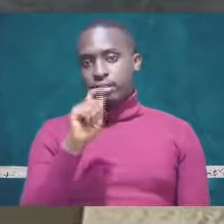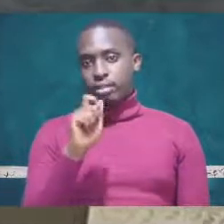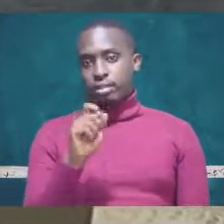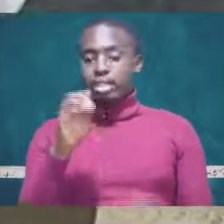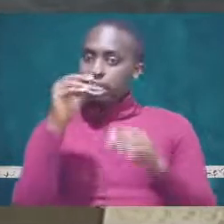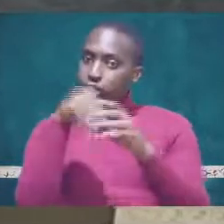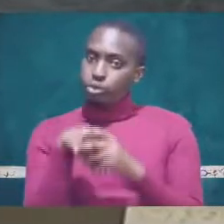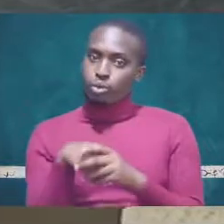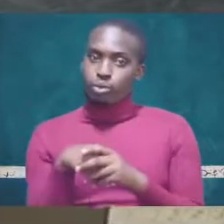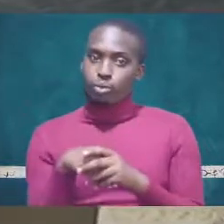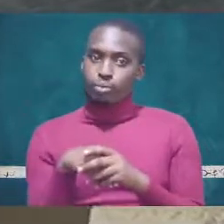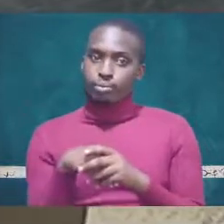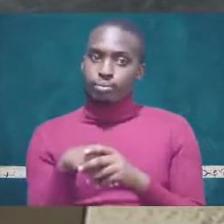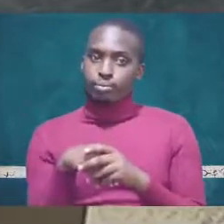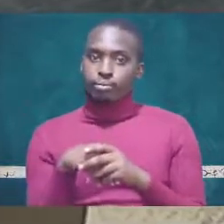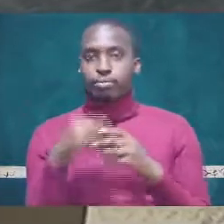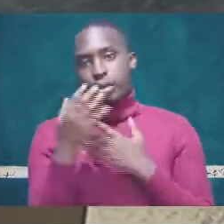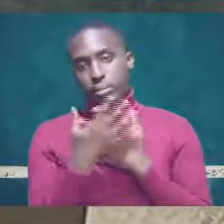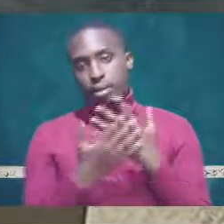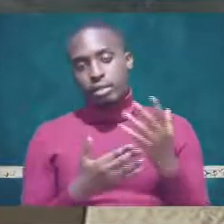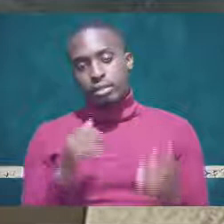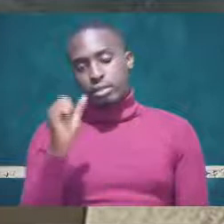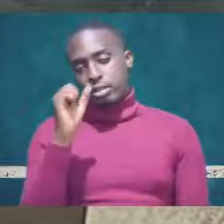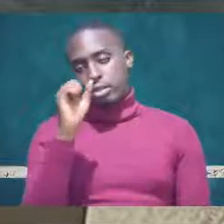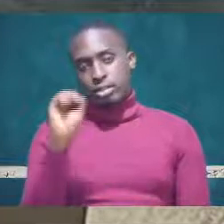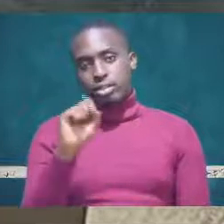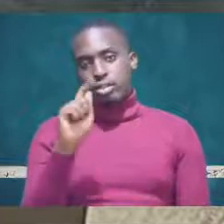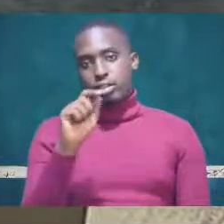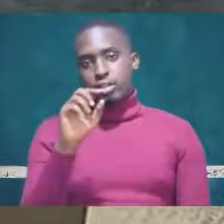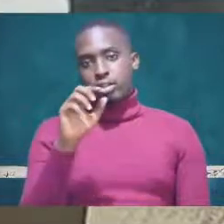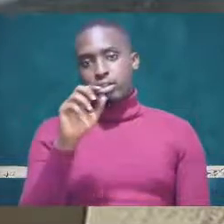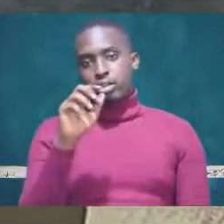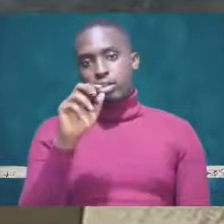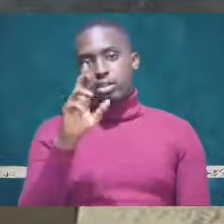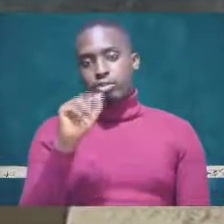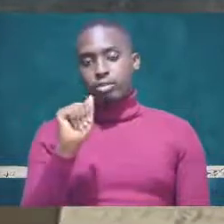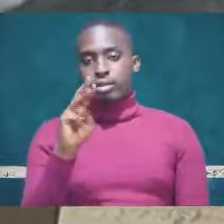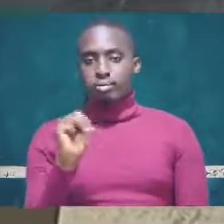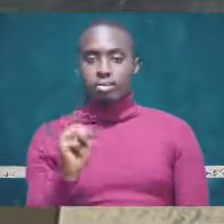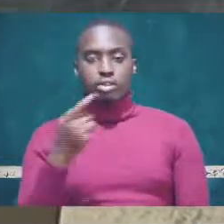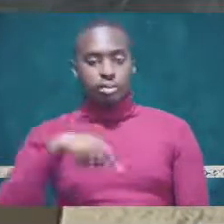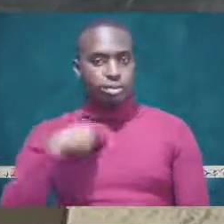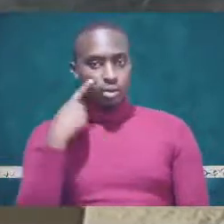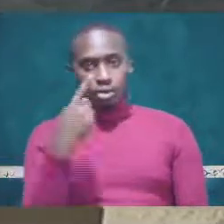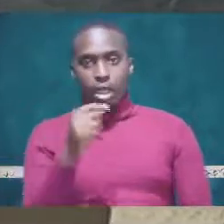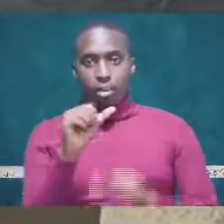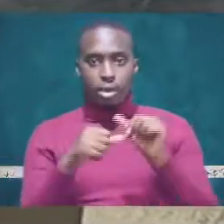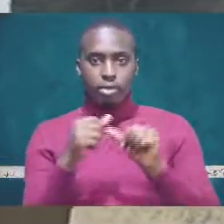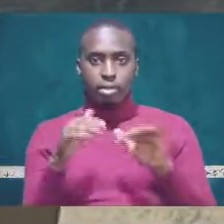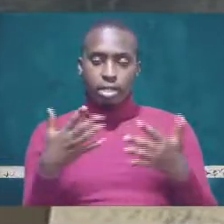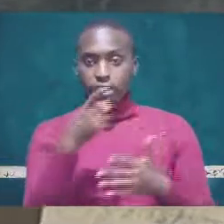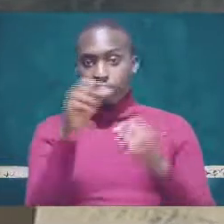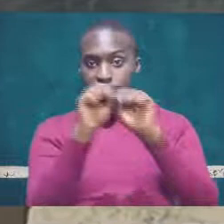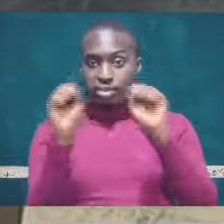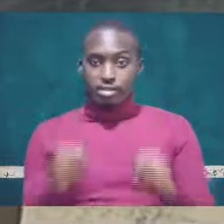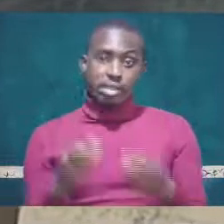into the bloodstream? We are going to see how the lymphatic system is also